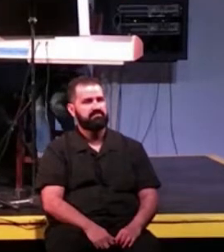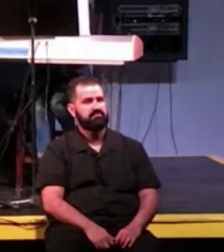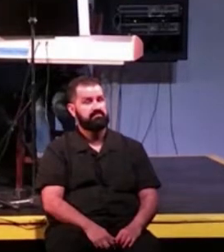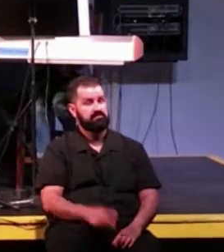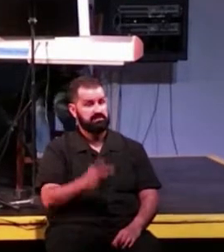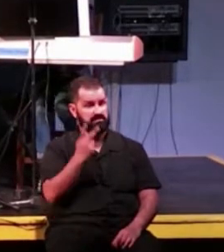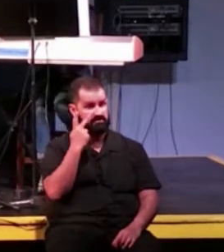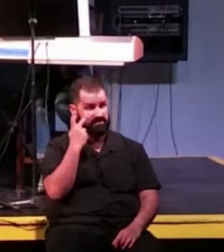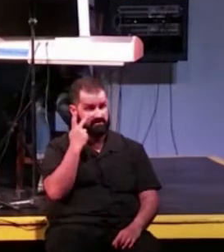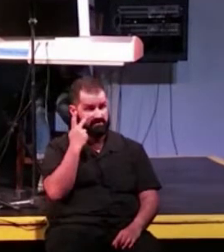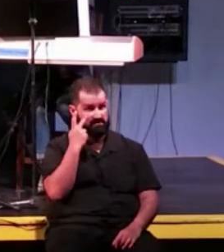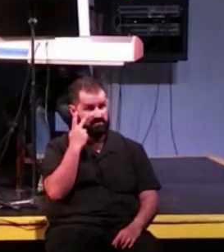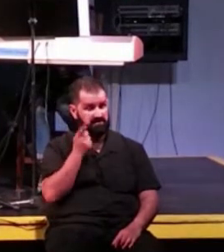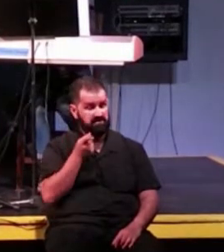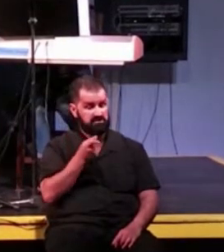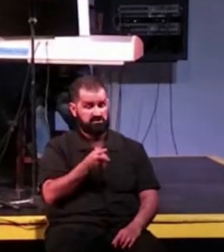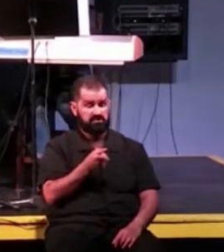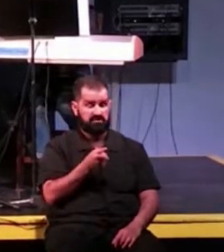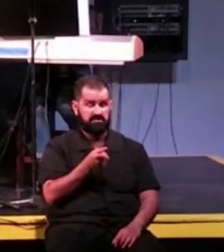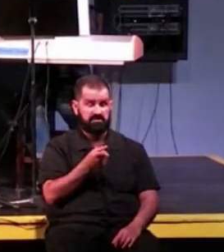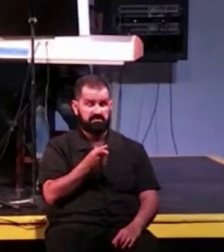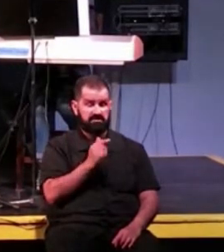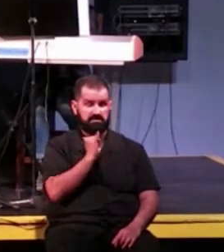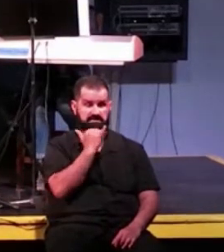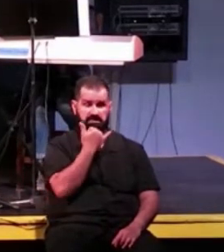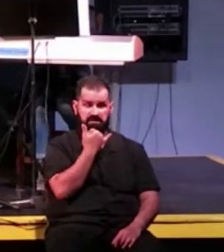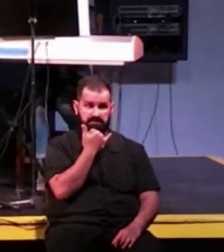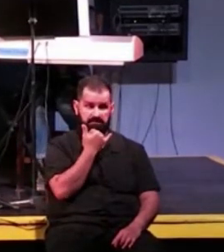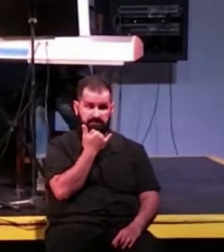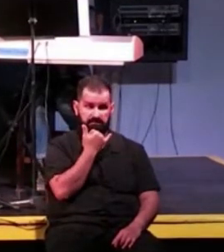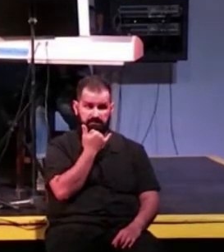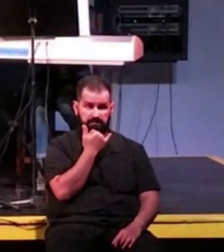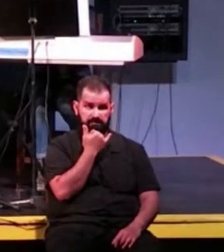See, not only did she make the terrible mistake